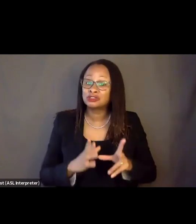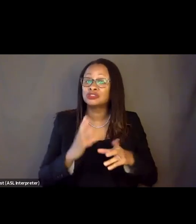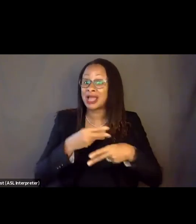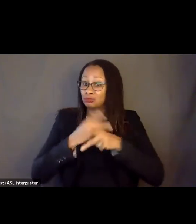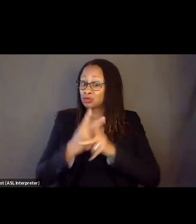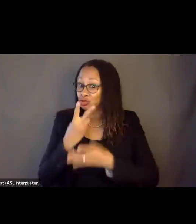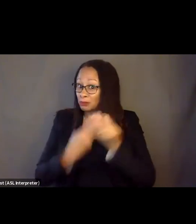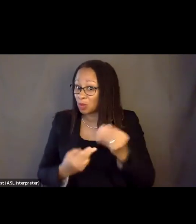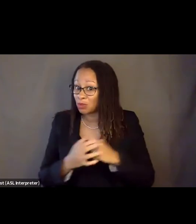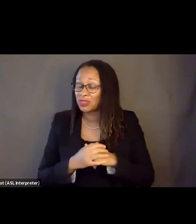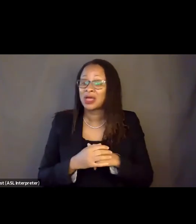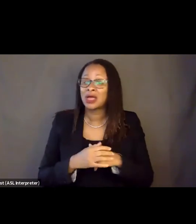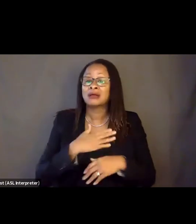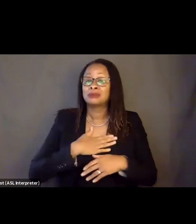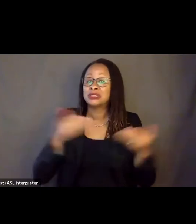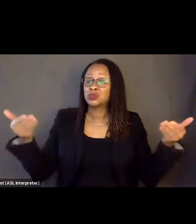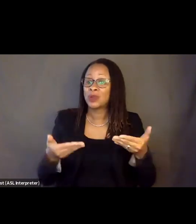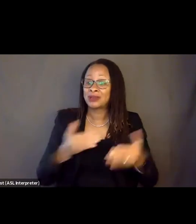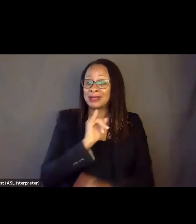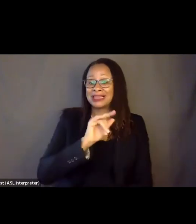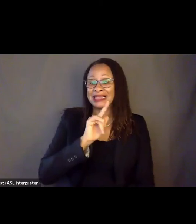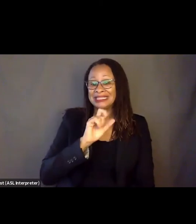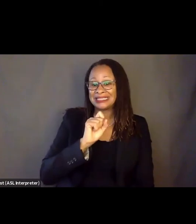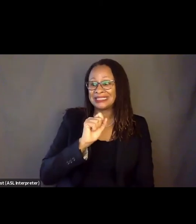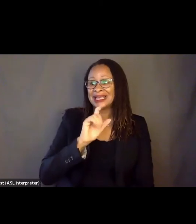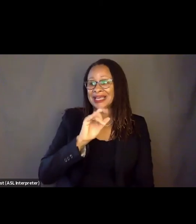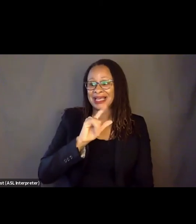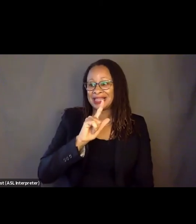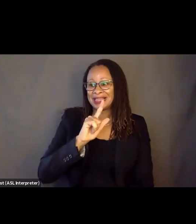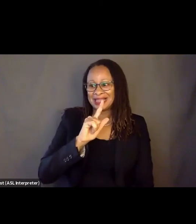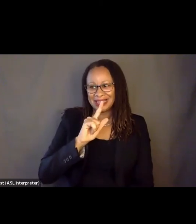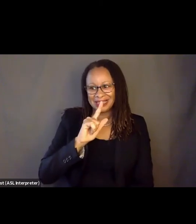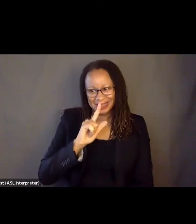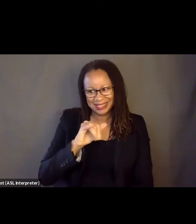film. Please welcome Lisa Cortés and Liz Garbus.